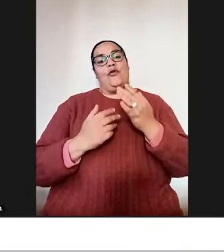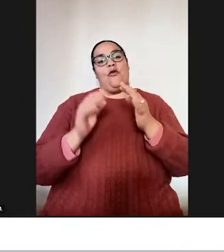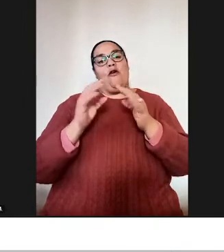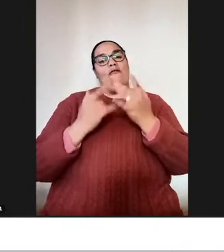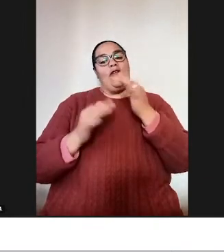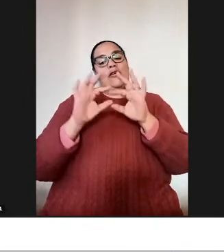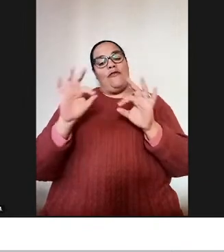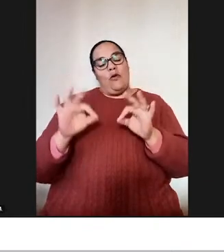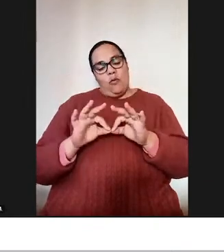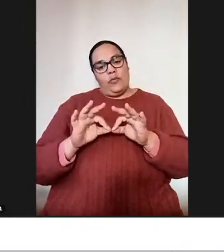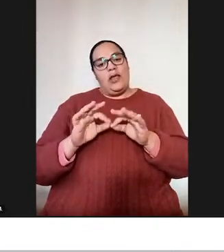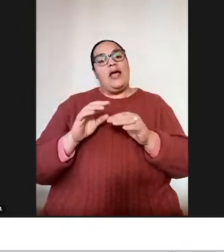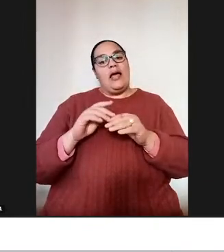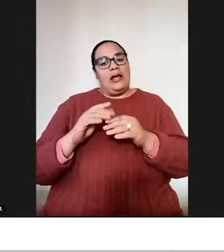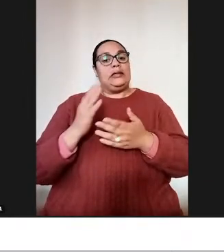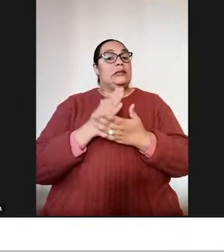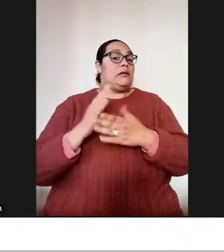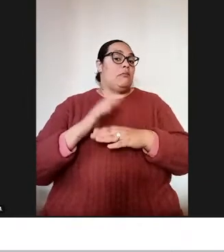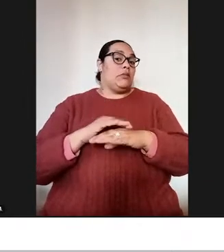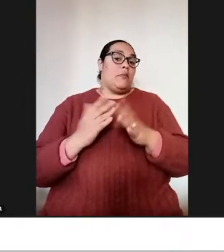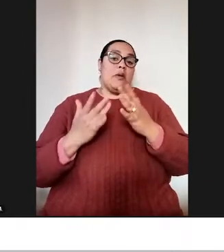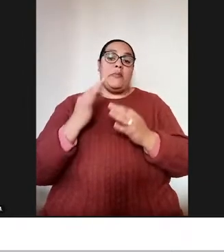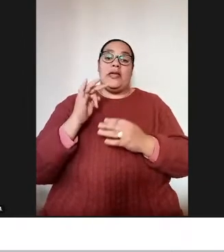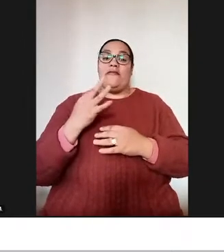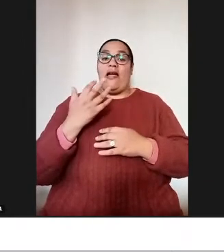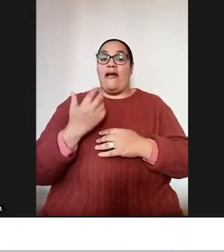And sometimes if you have